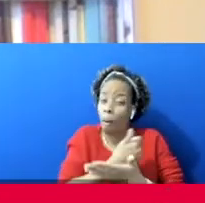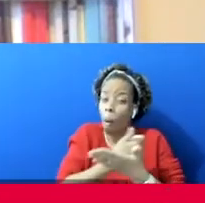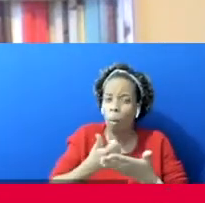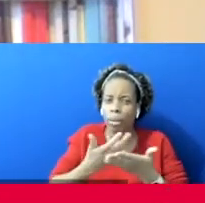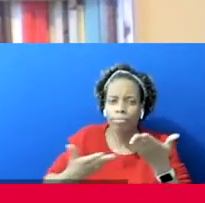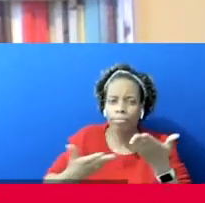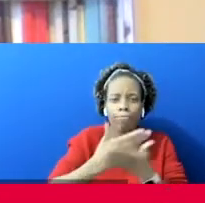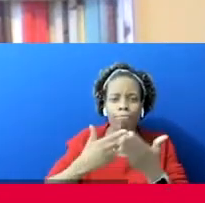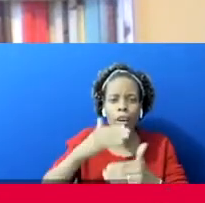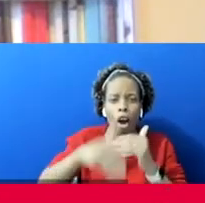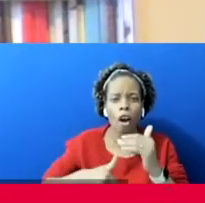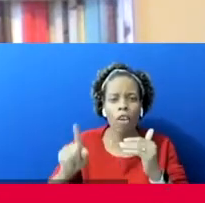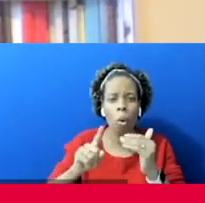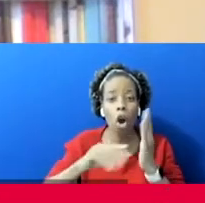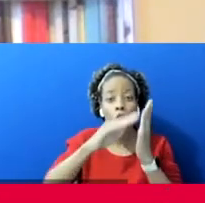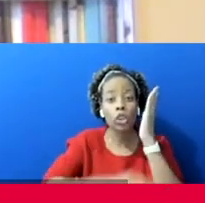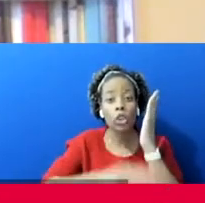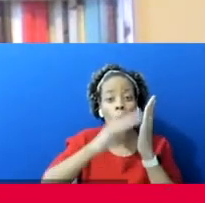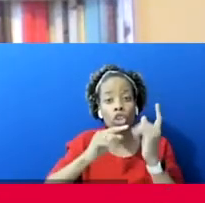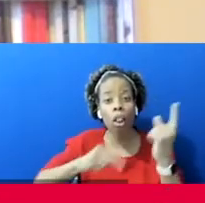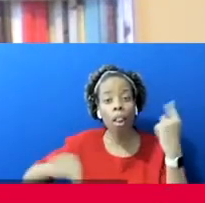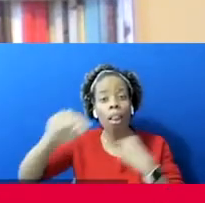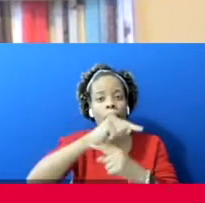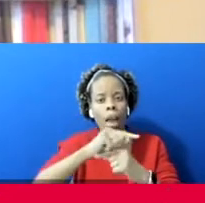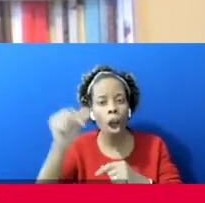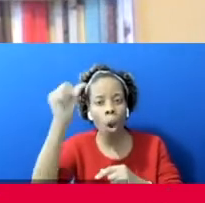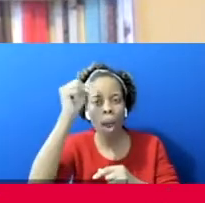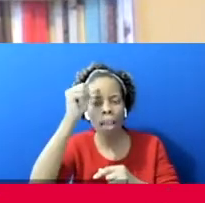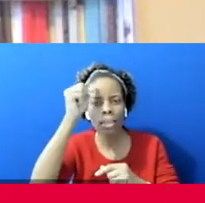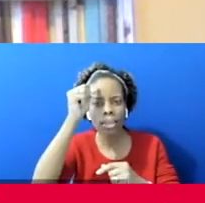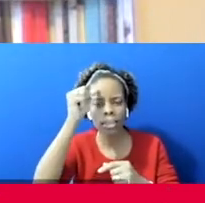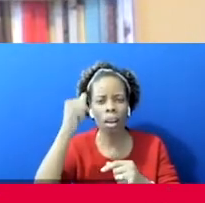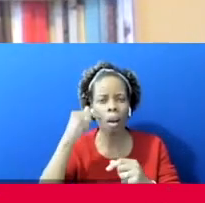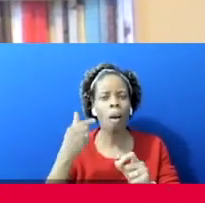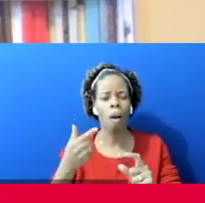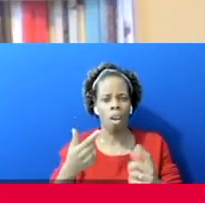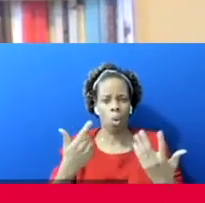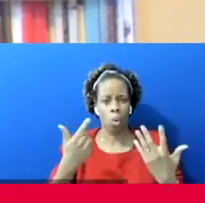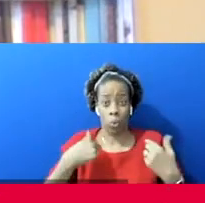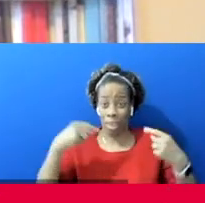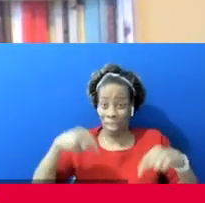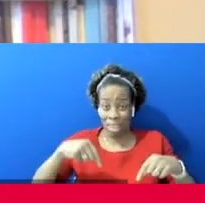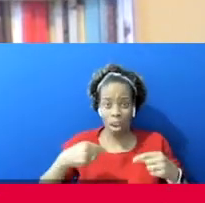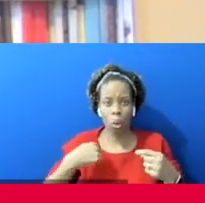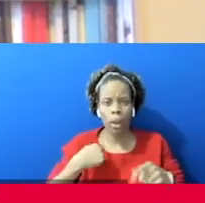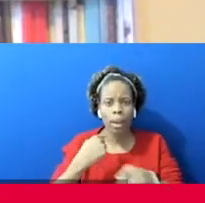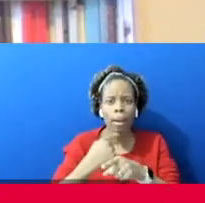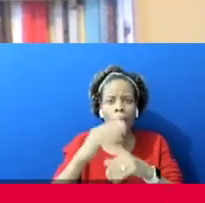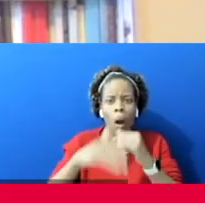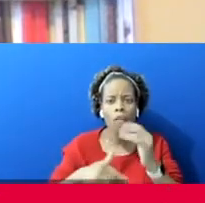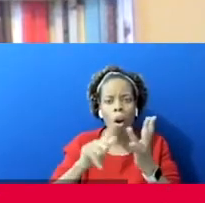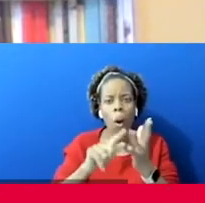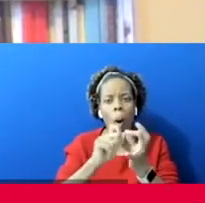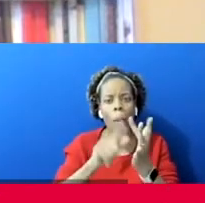kind of socially aware scientists is, what is objectivity? And I think that kind of relates quite well here. Like, what we consider to